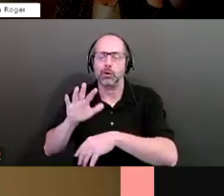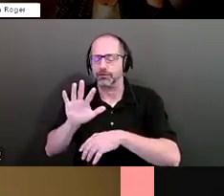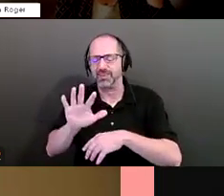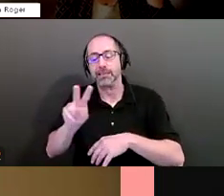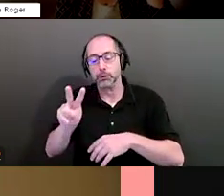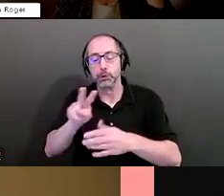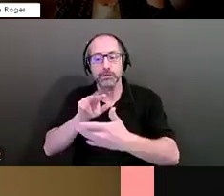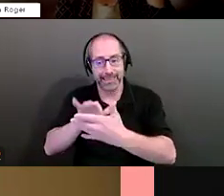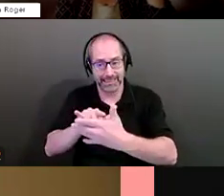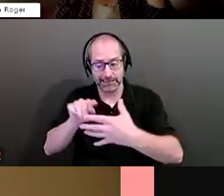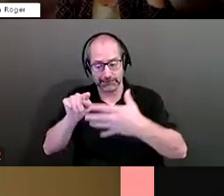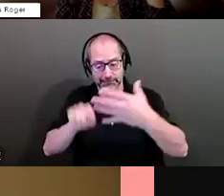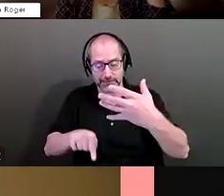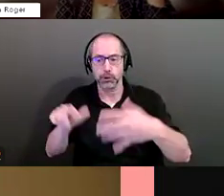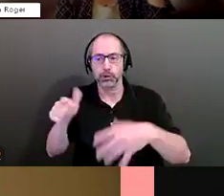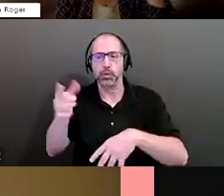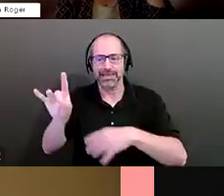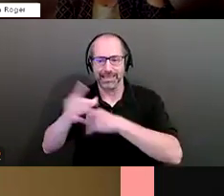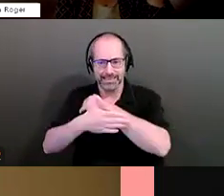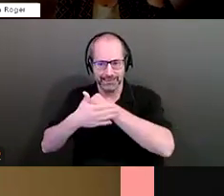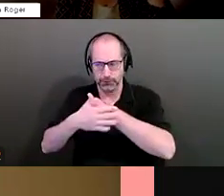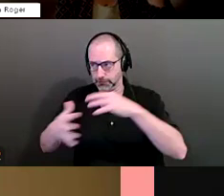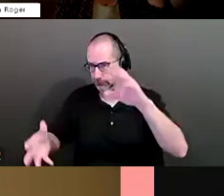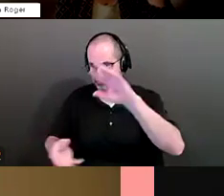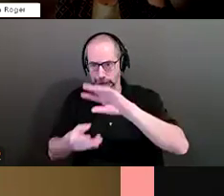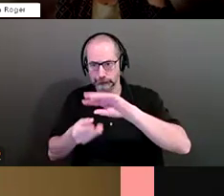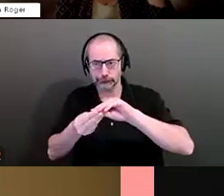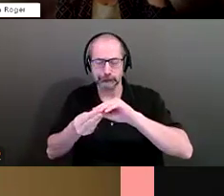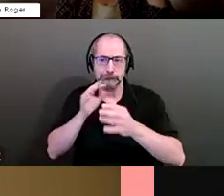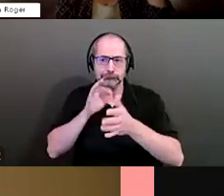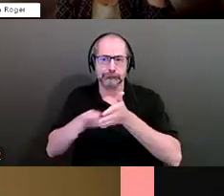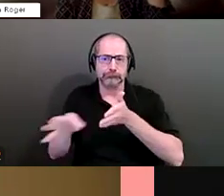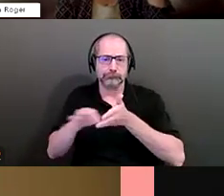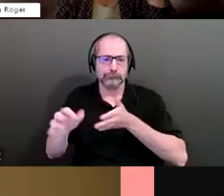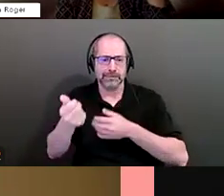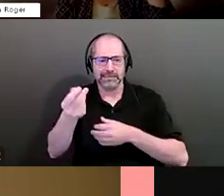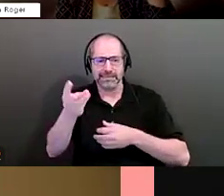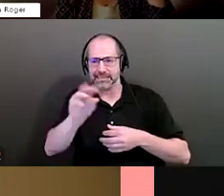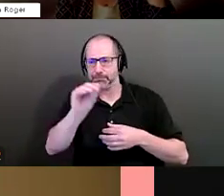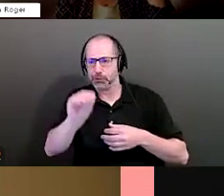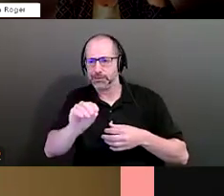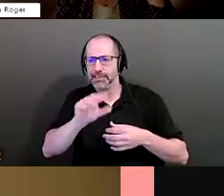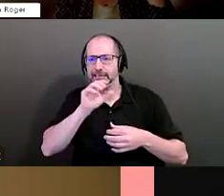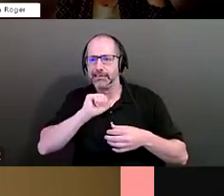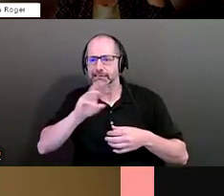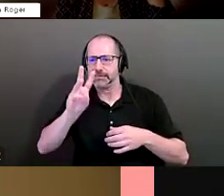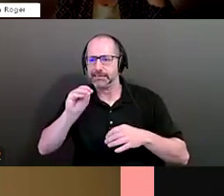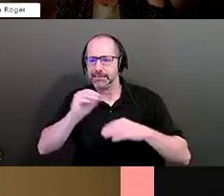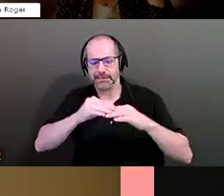countries. And the estimate is almost 16% of people aged 60 years of